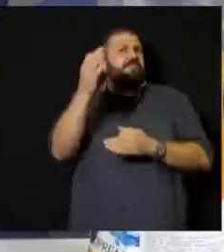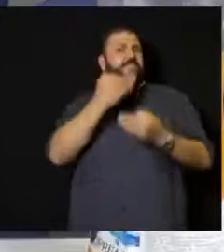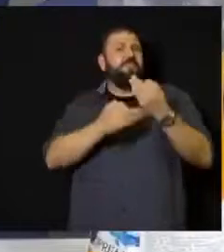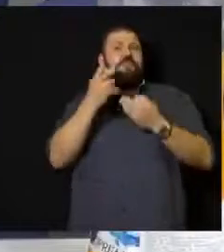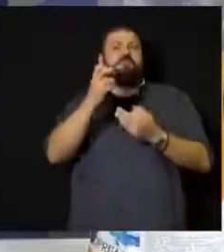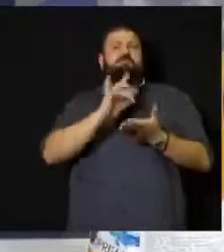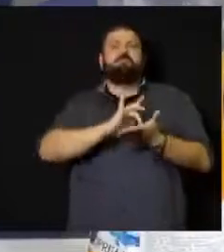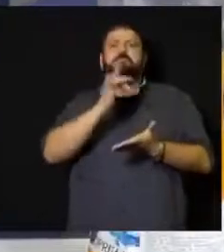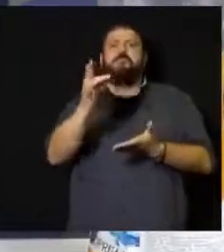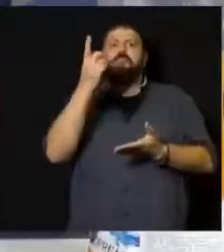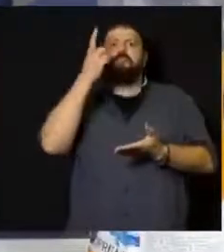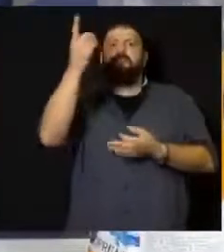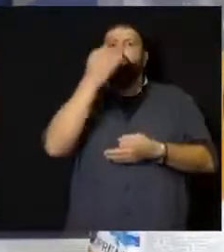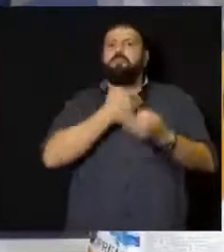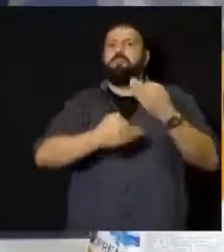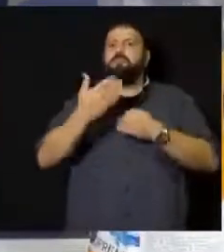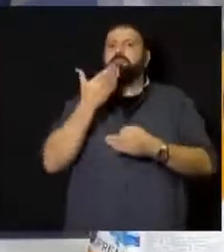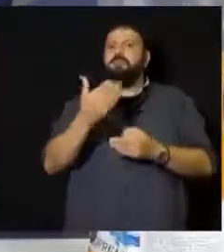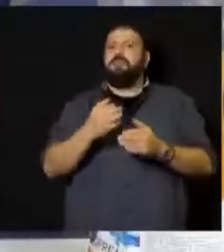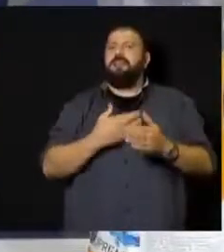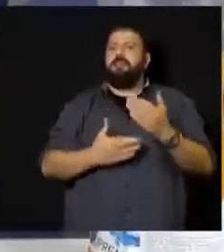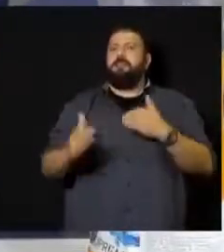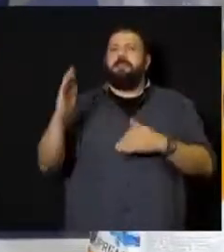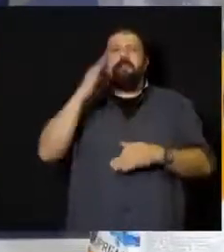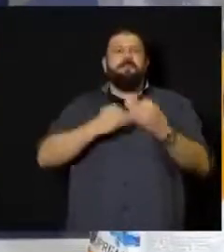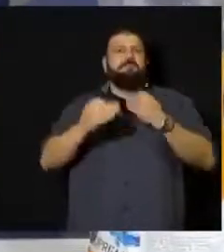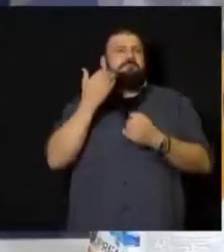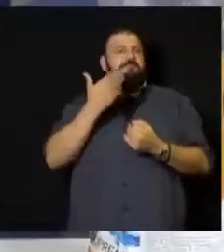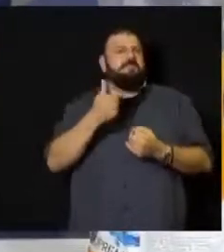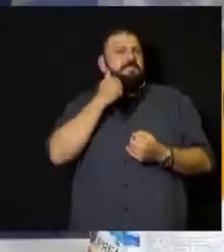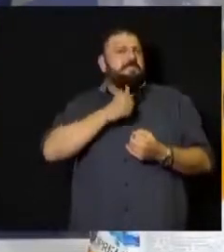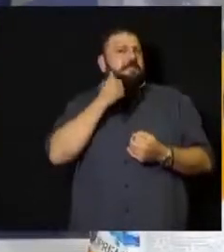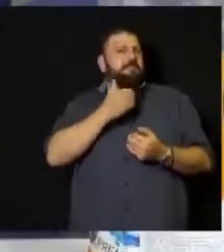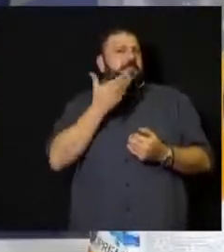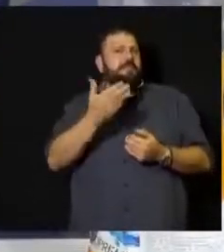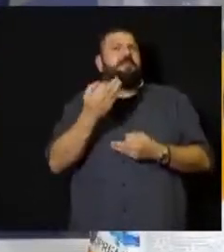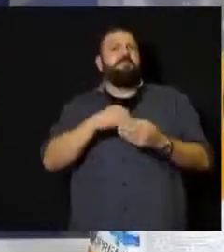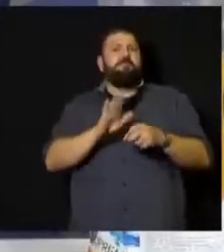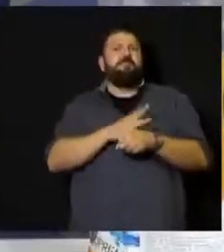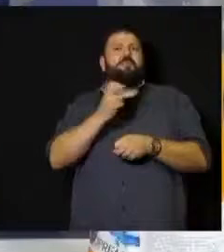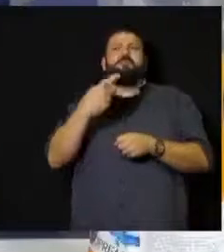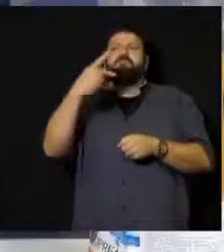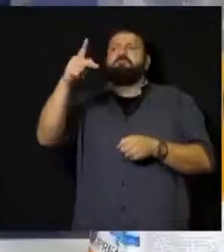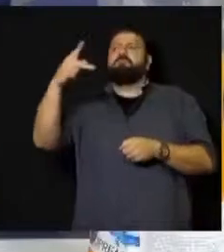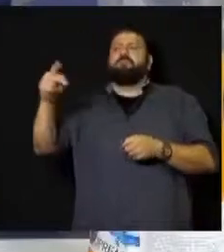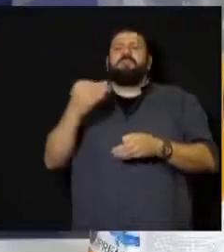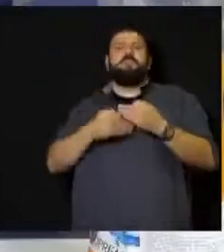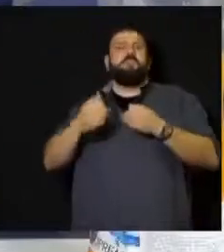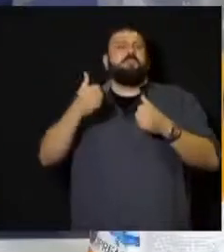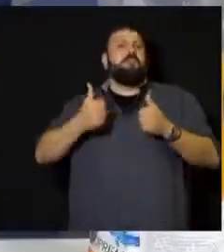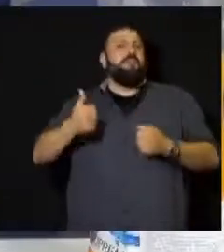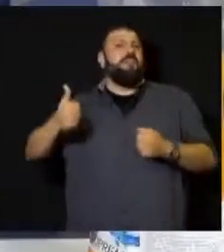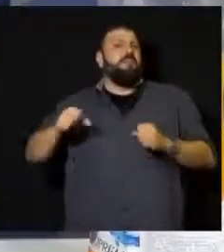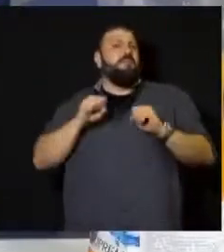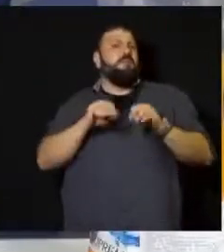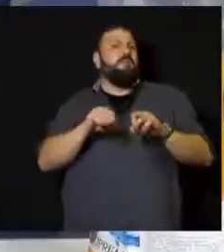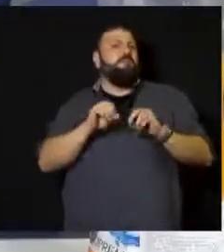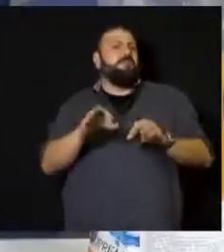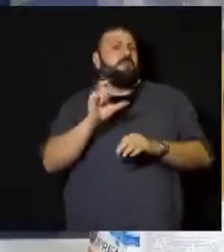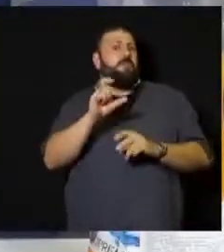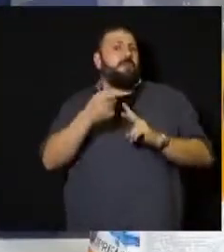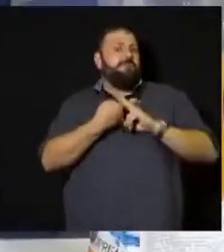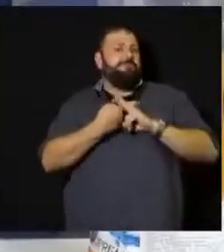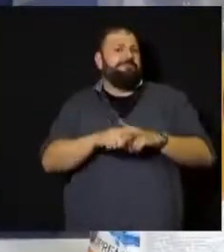your own business center. And then most of them, and if all our lines have had their own office, and of course,